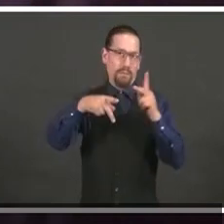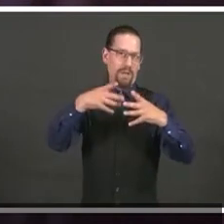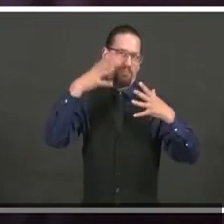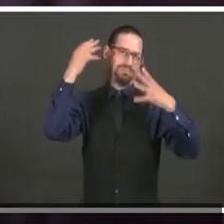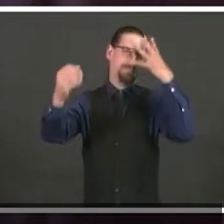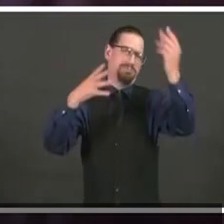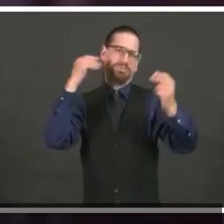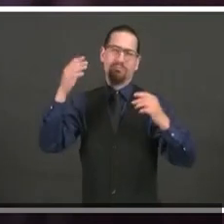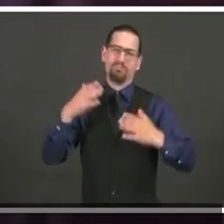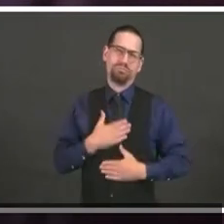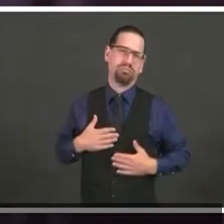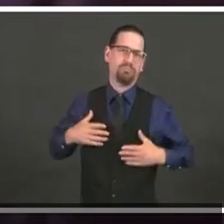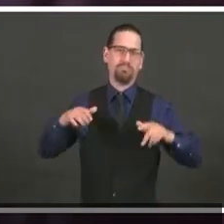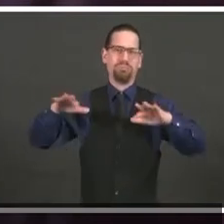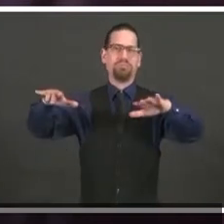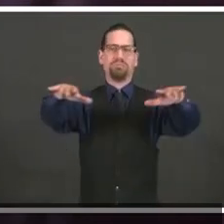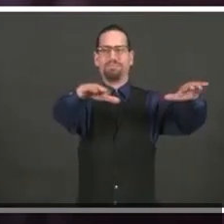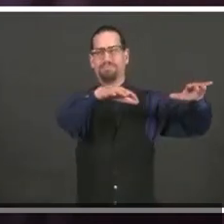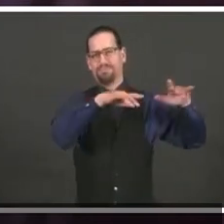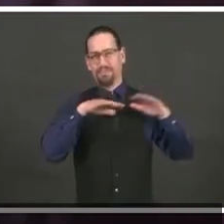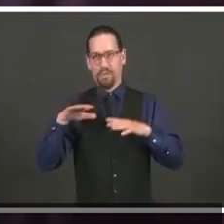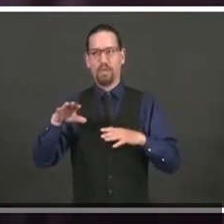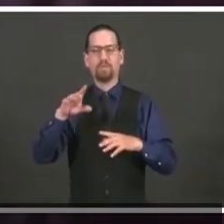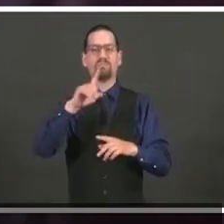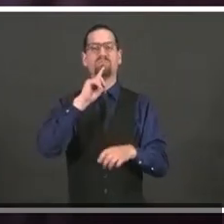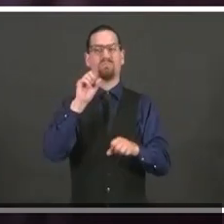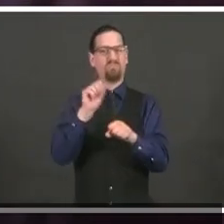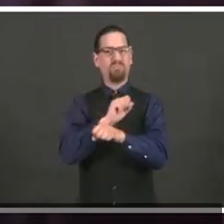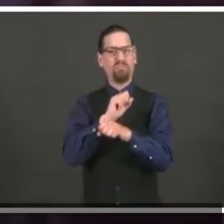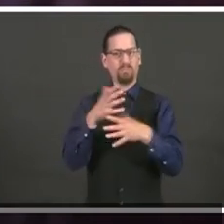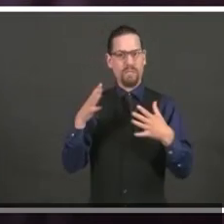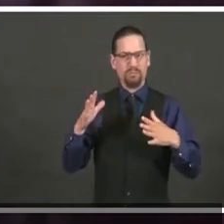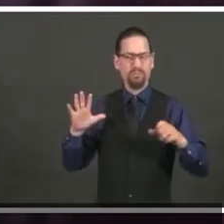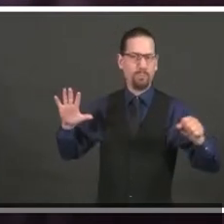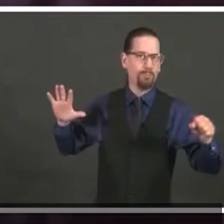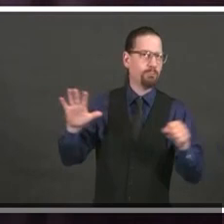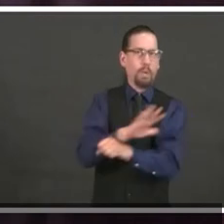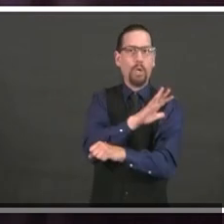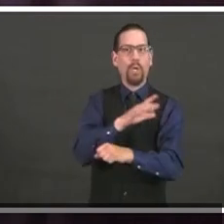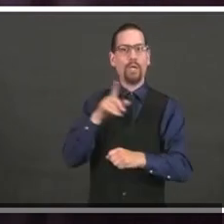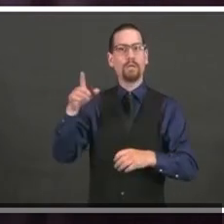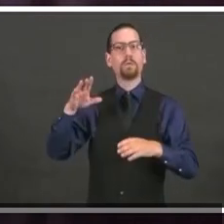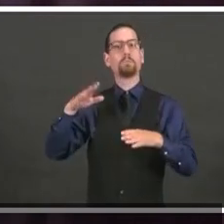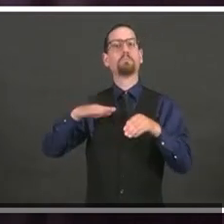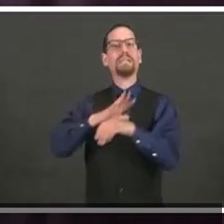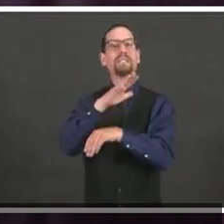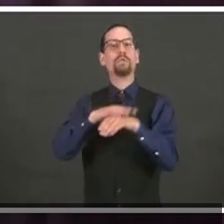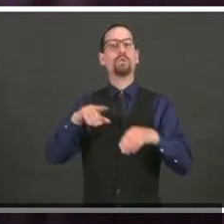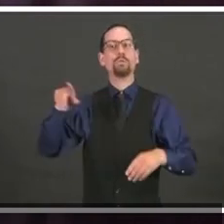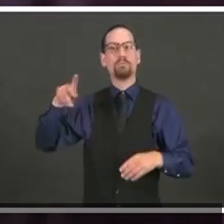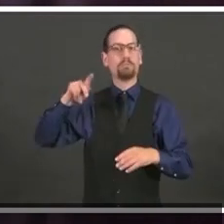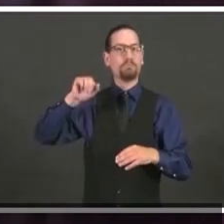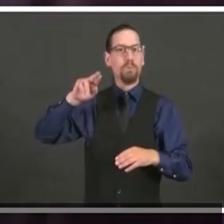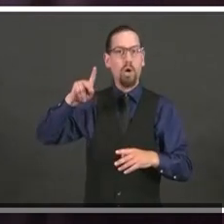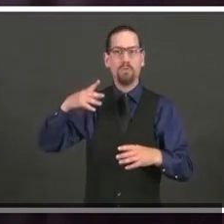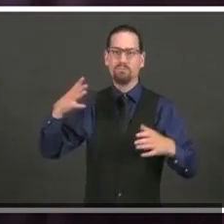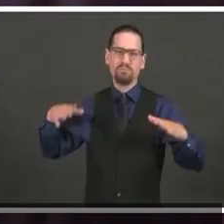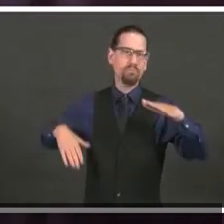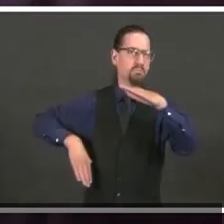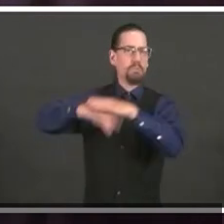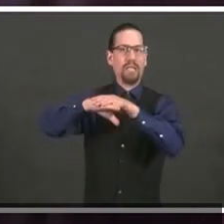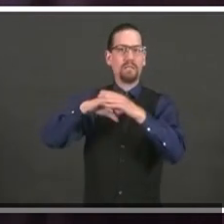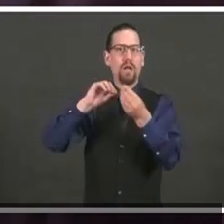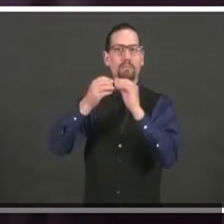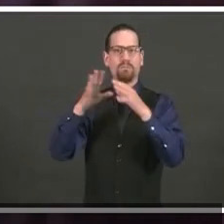Not surprisingly, we had full houses at our beaches and all of our parks. Some of our biggest parks,